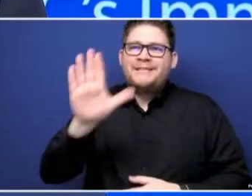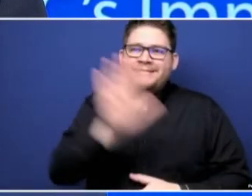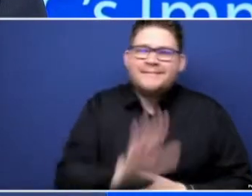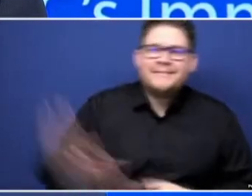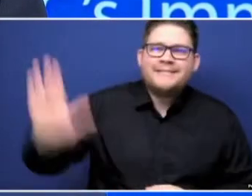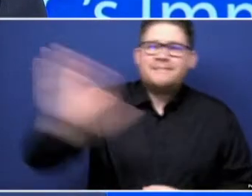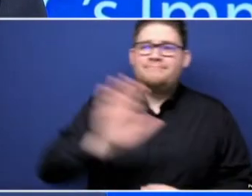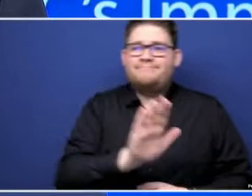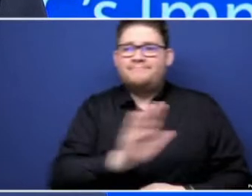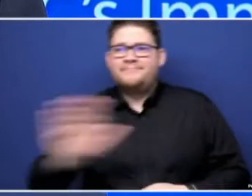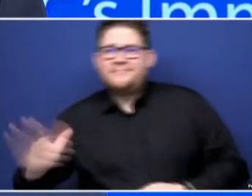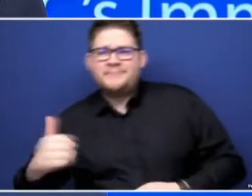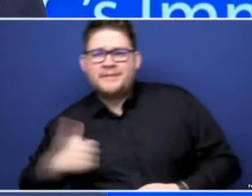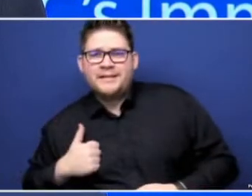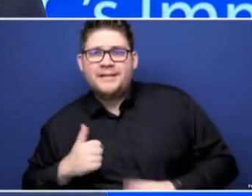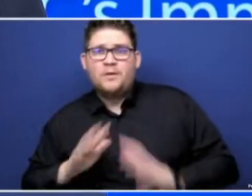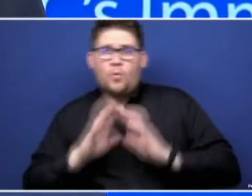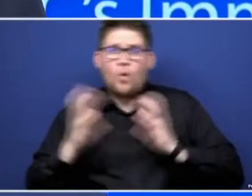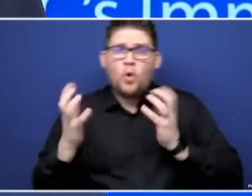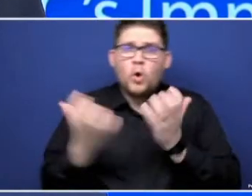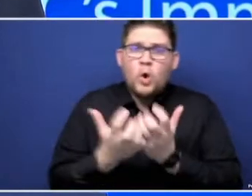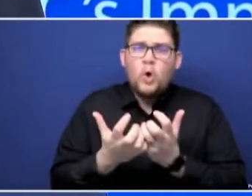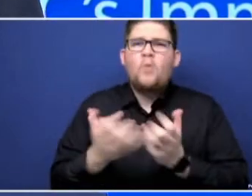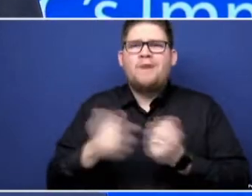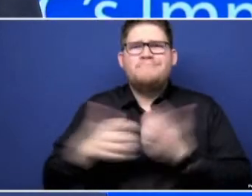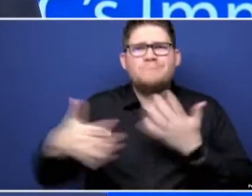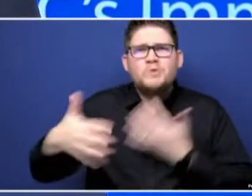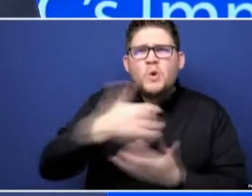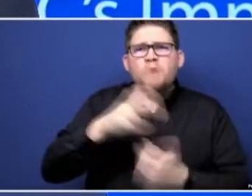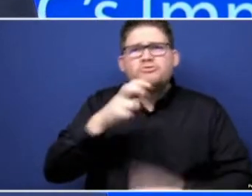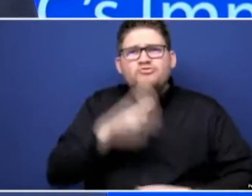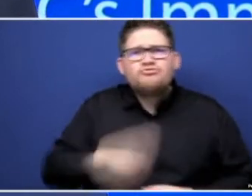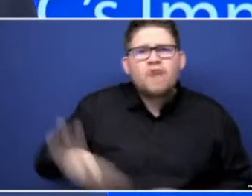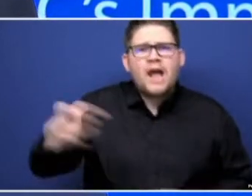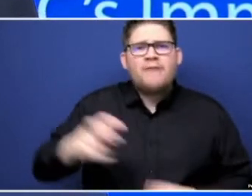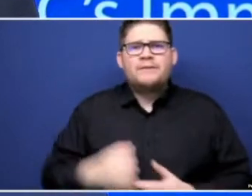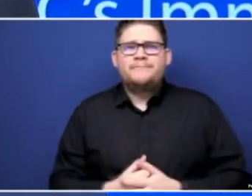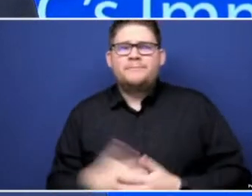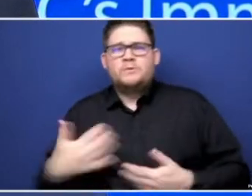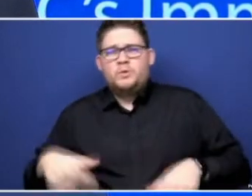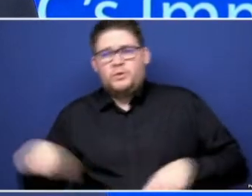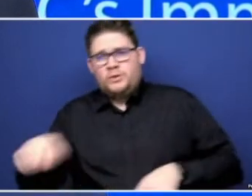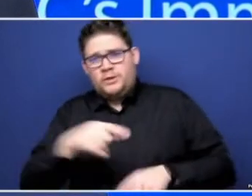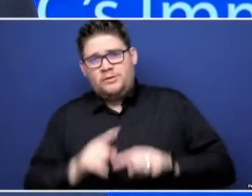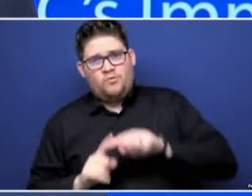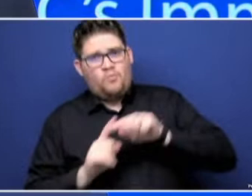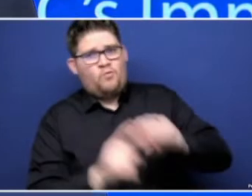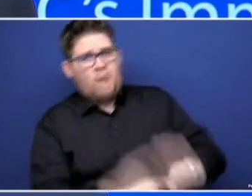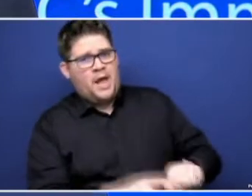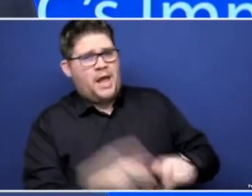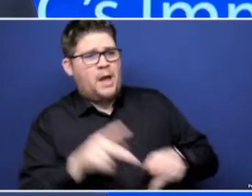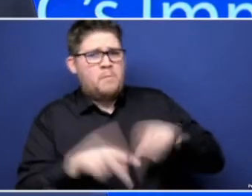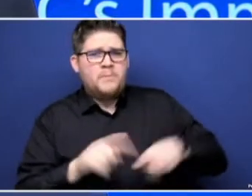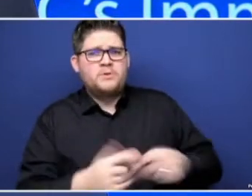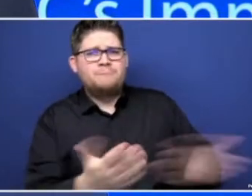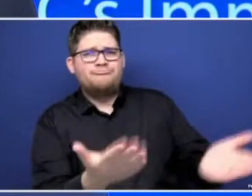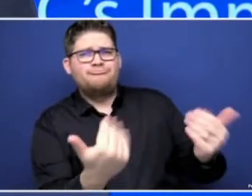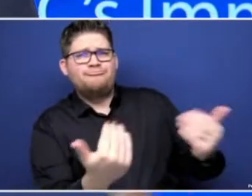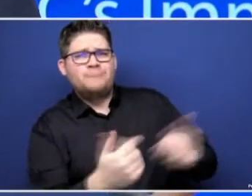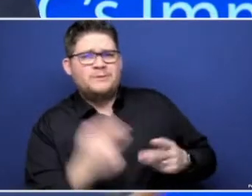provide vaccinations in her community. And I think that's just a testament to how healthcare workers, even when